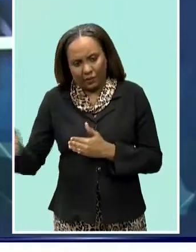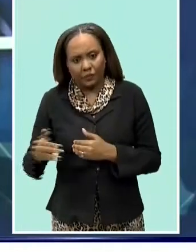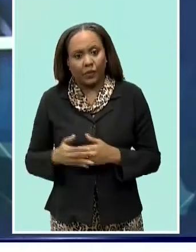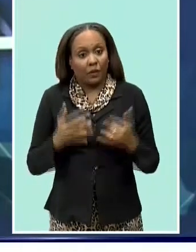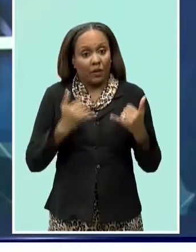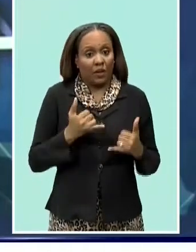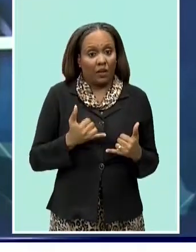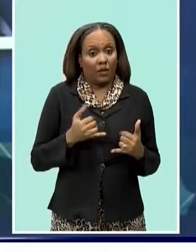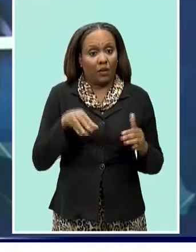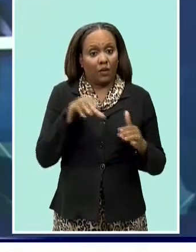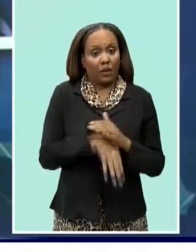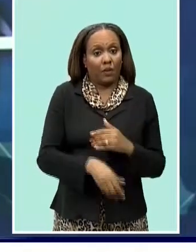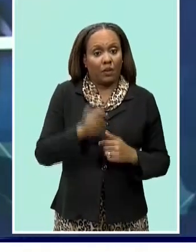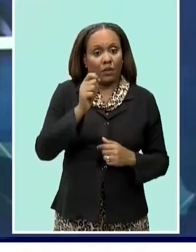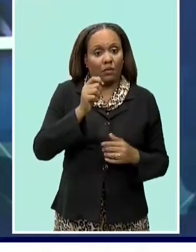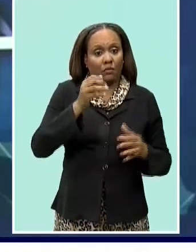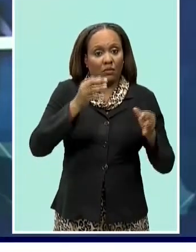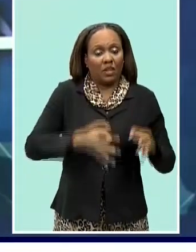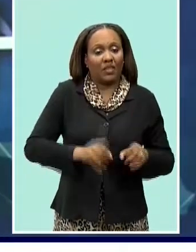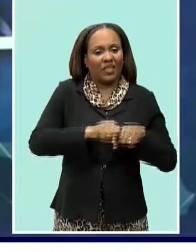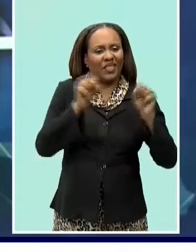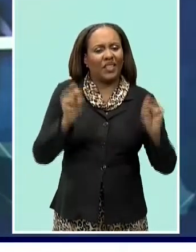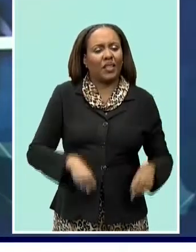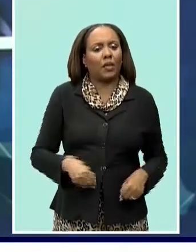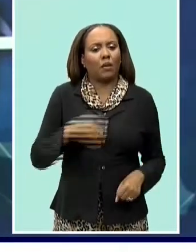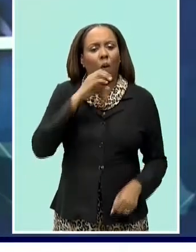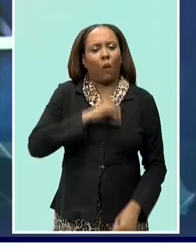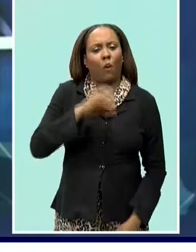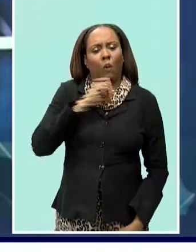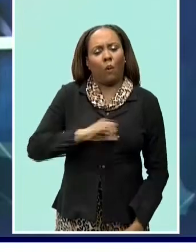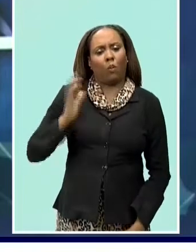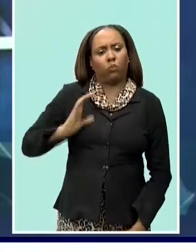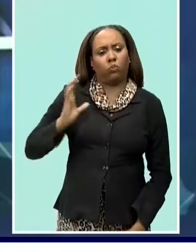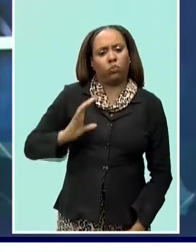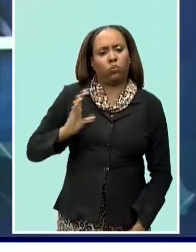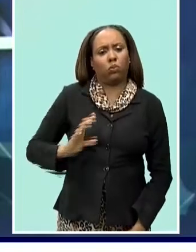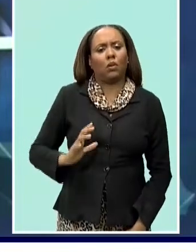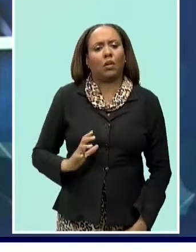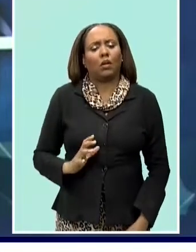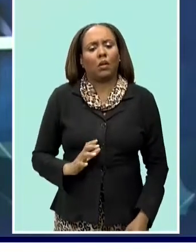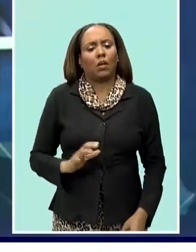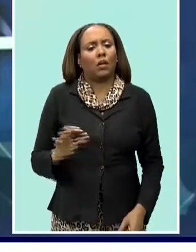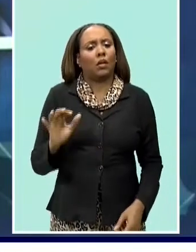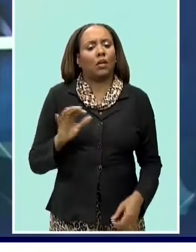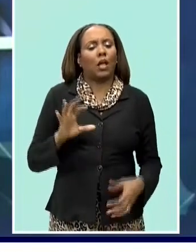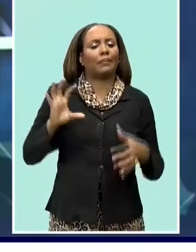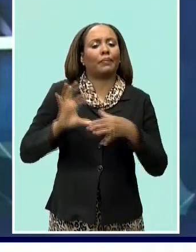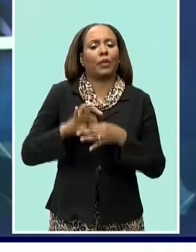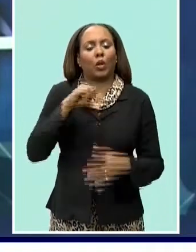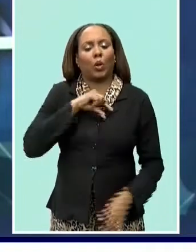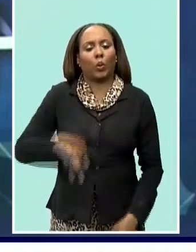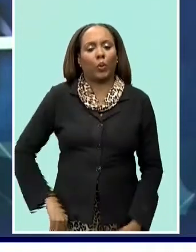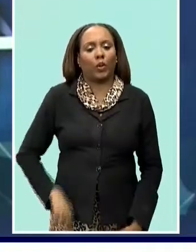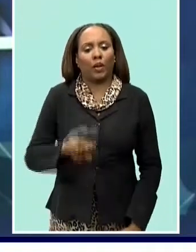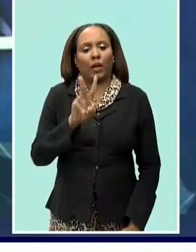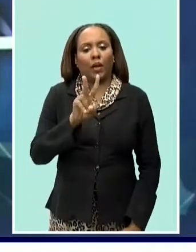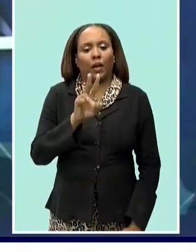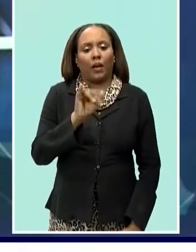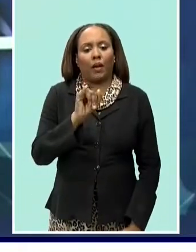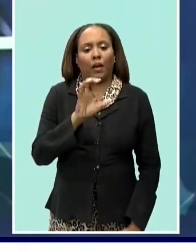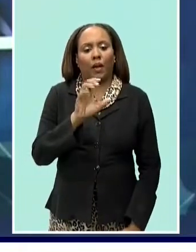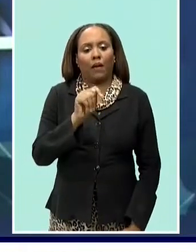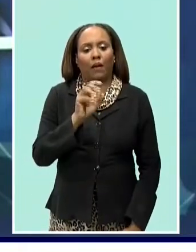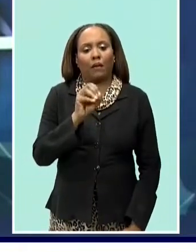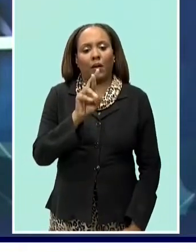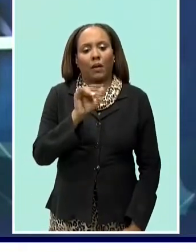she says is the legacy of Queen Victoria. The Prime Minister revealed that shortly before leaving government, the Barbados Labour Party had